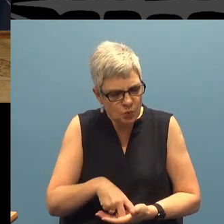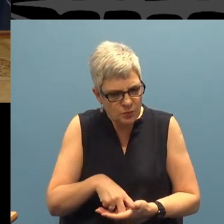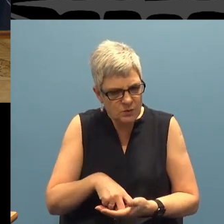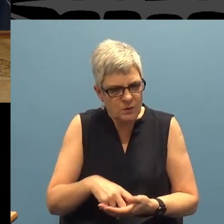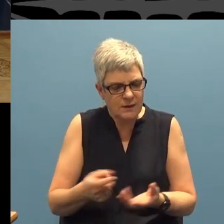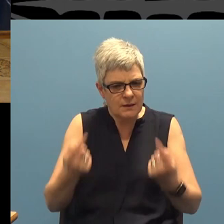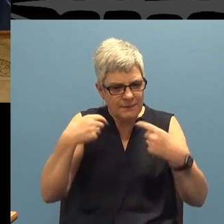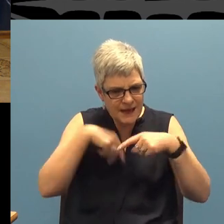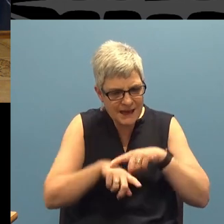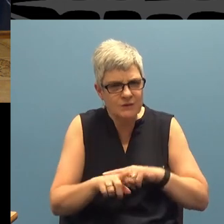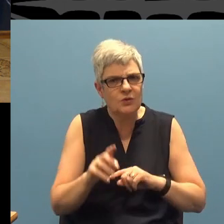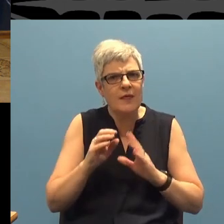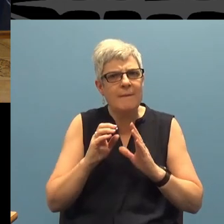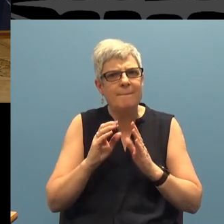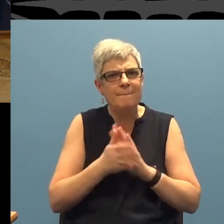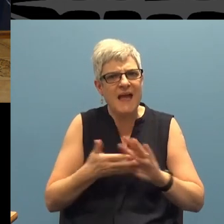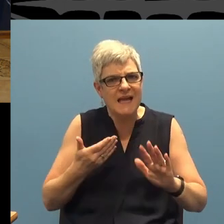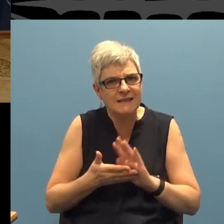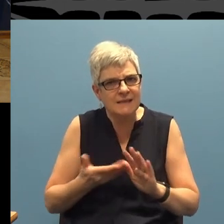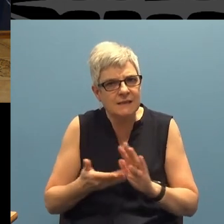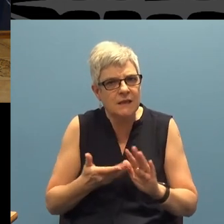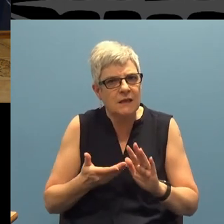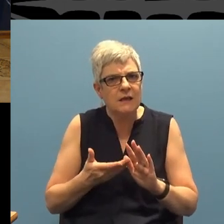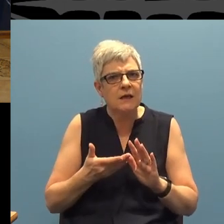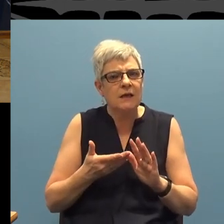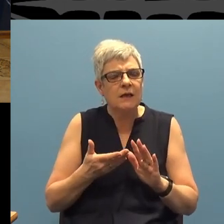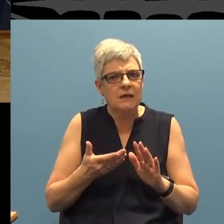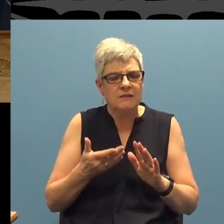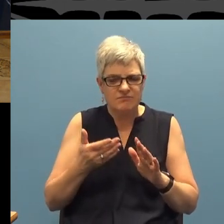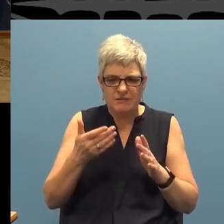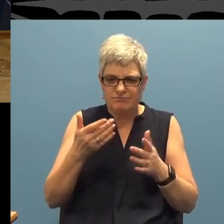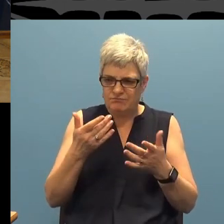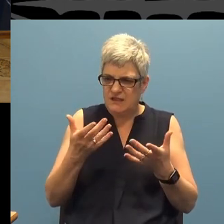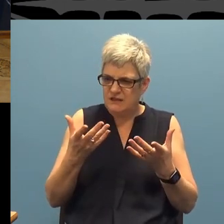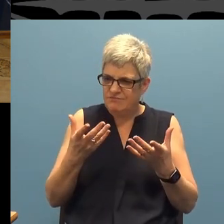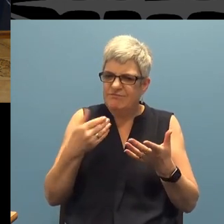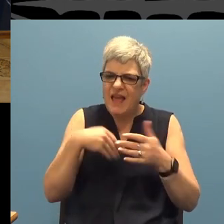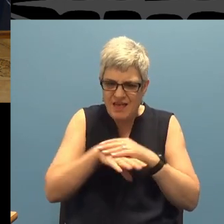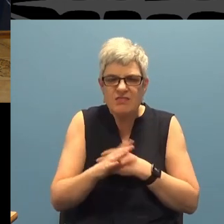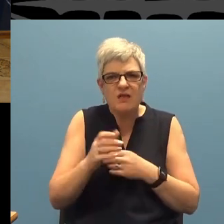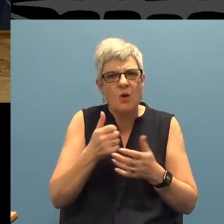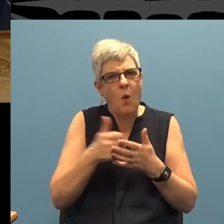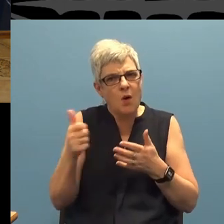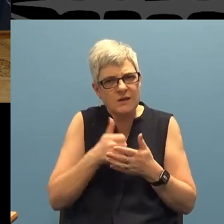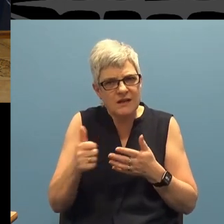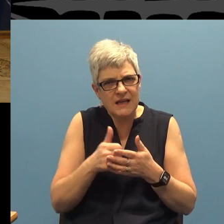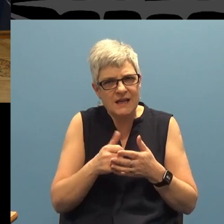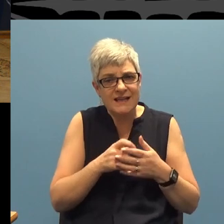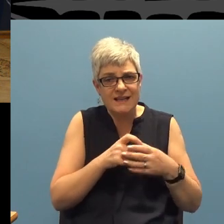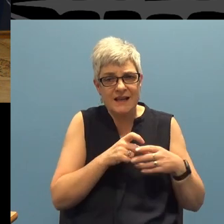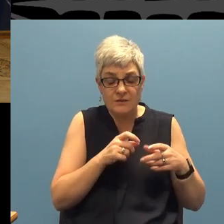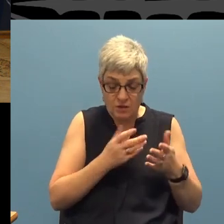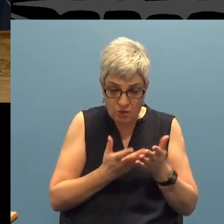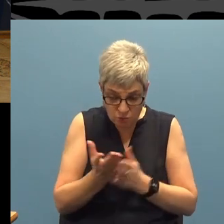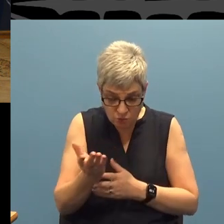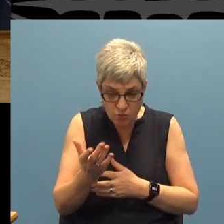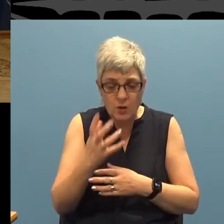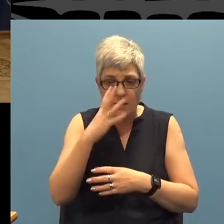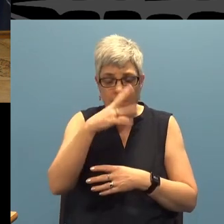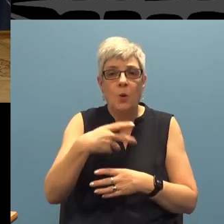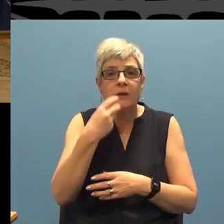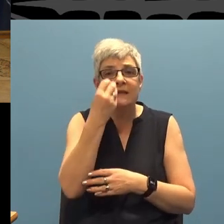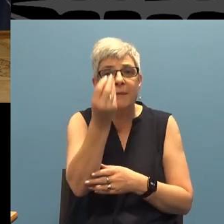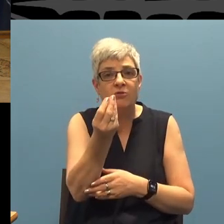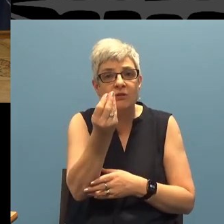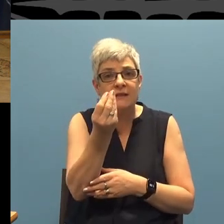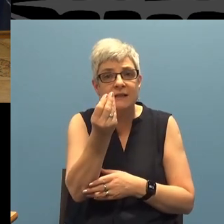come into the mess, a saviour who has been in the ordinary and who still through his Holy Spirit meets us in the ordinary or in